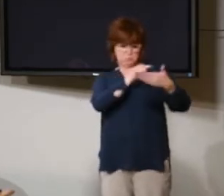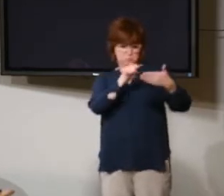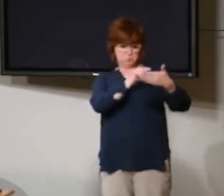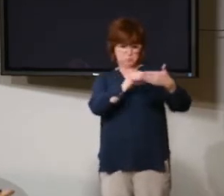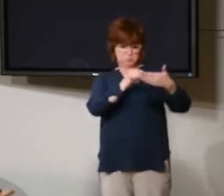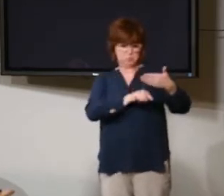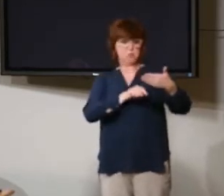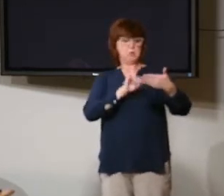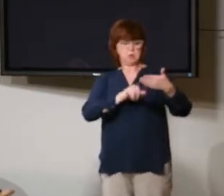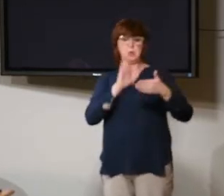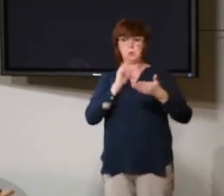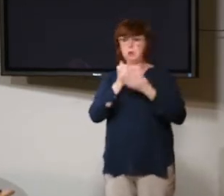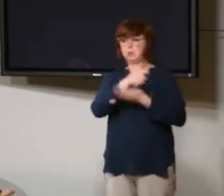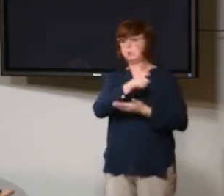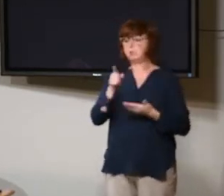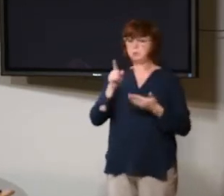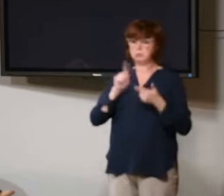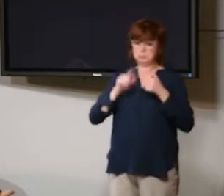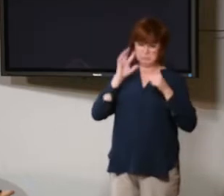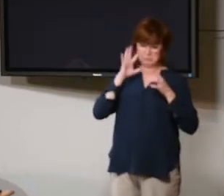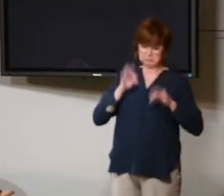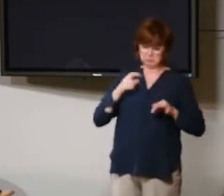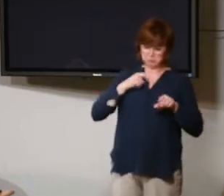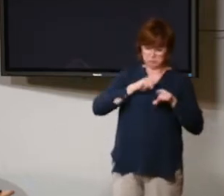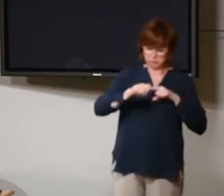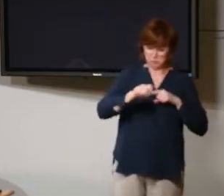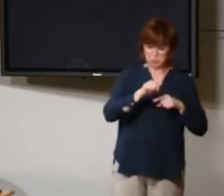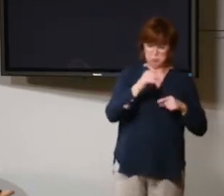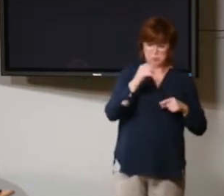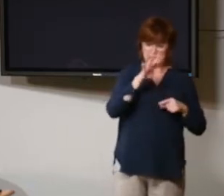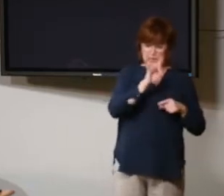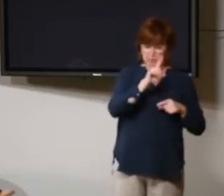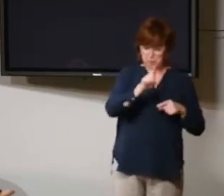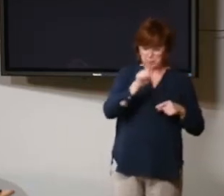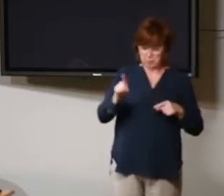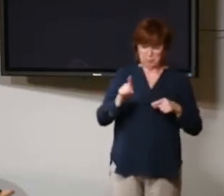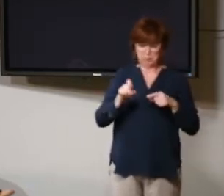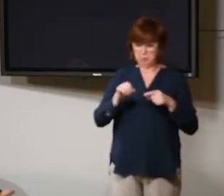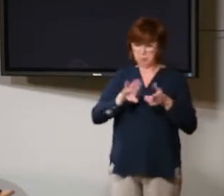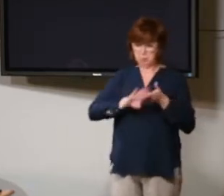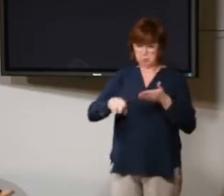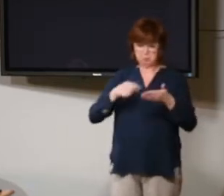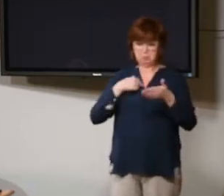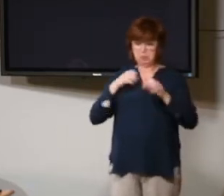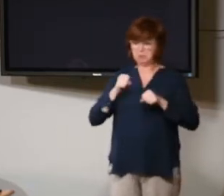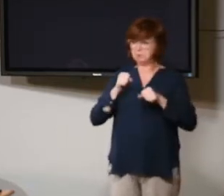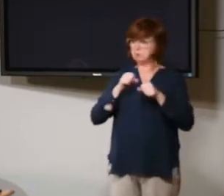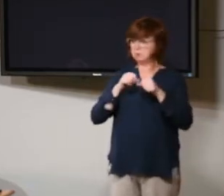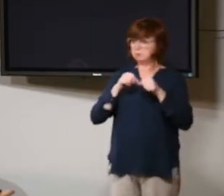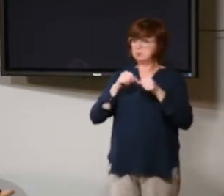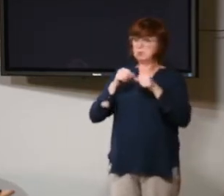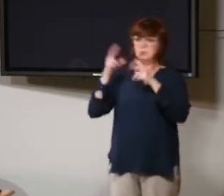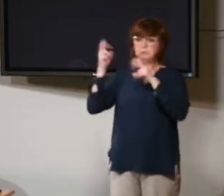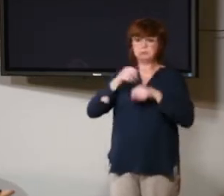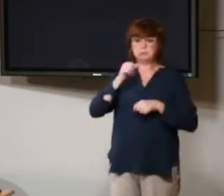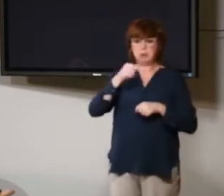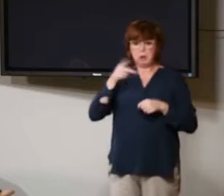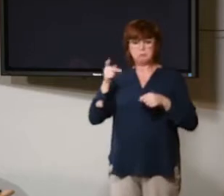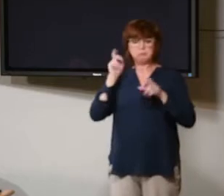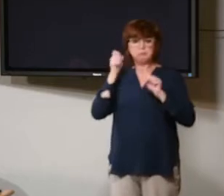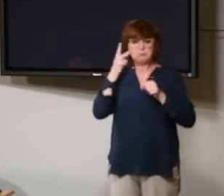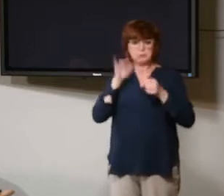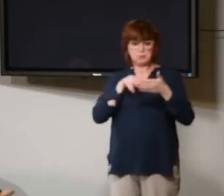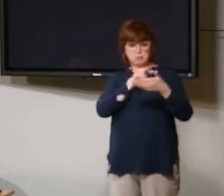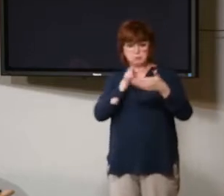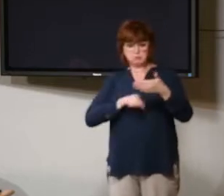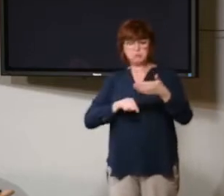streamlined approach to people calling Healthline and then being directed for testing if their history, travel history, or even